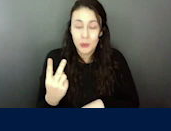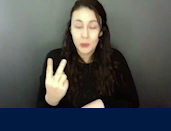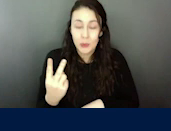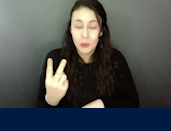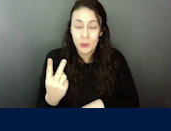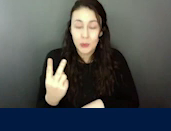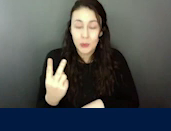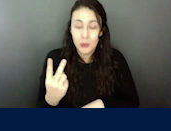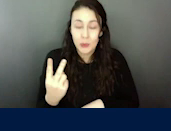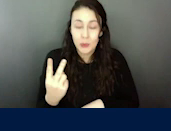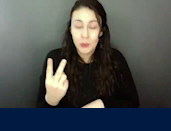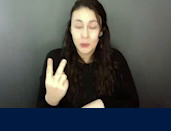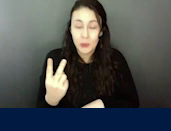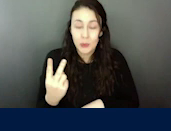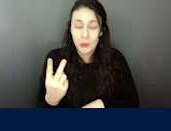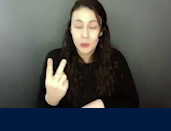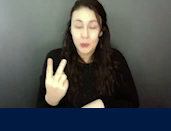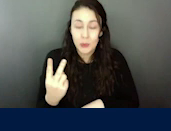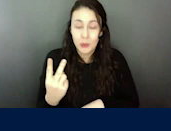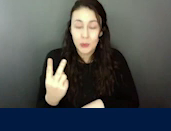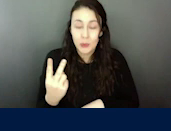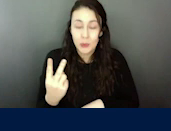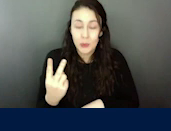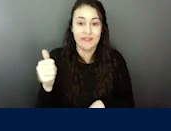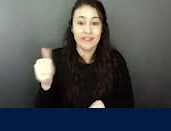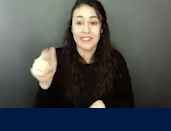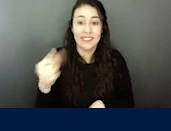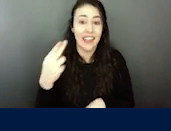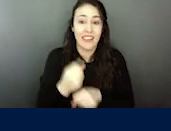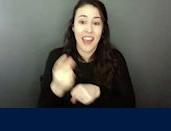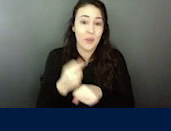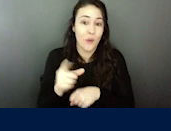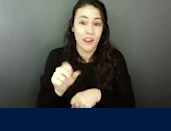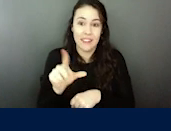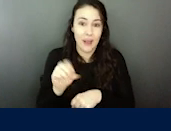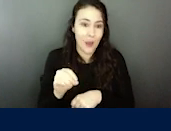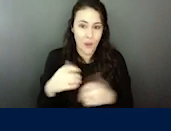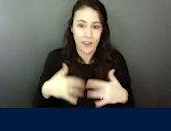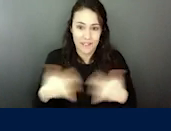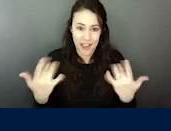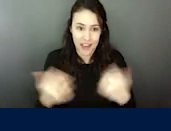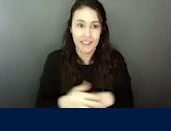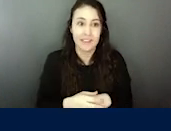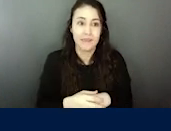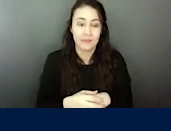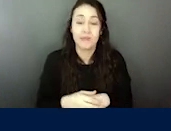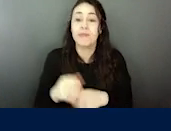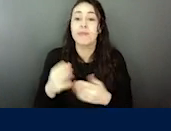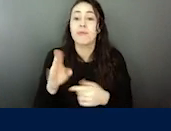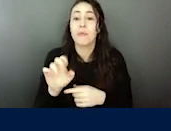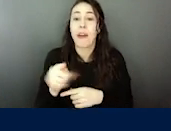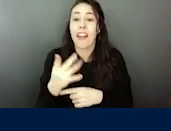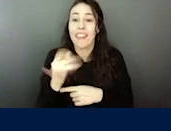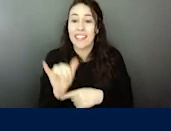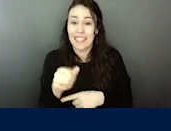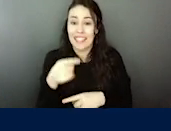Symposium. Here is Bethany Tasaka, Outcomes Faculty Lead from San Bernardino Valley College, to introduce our first